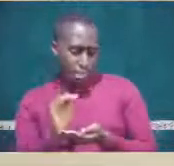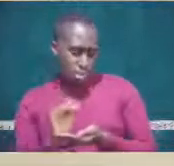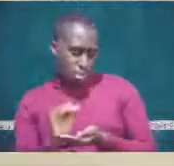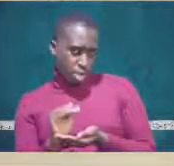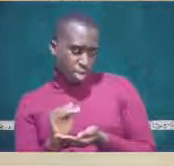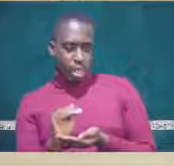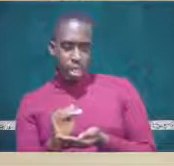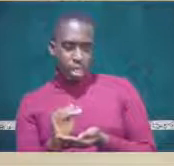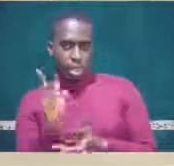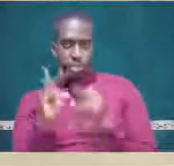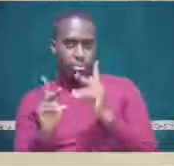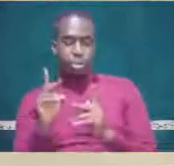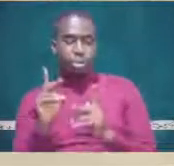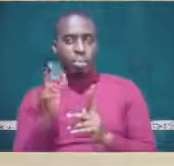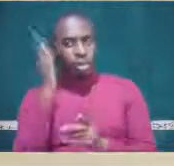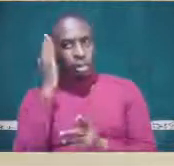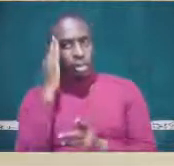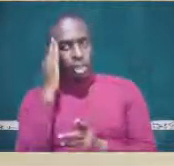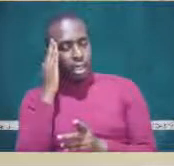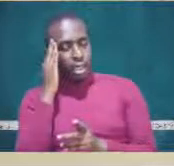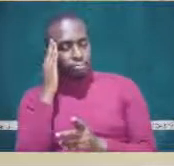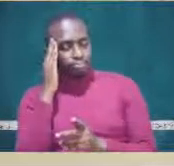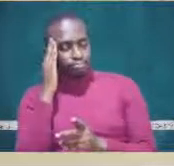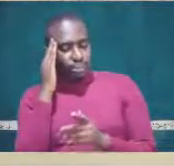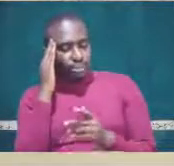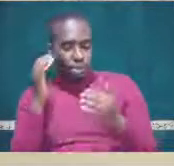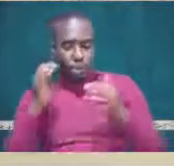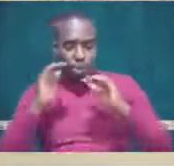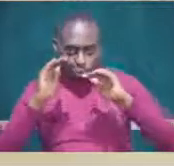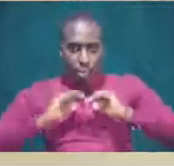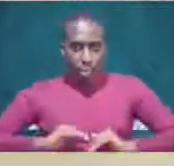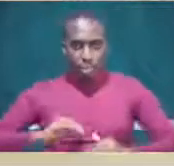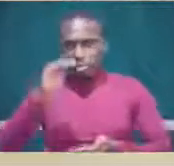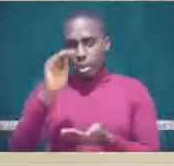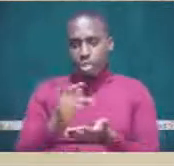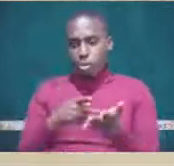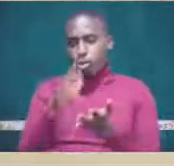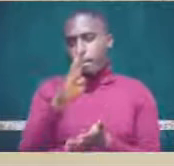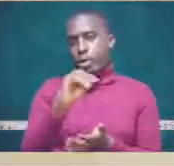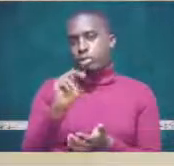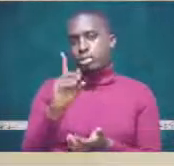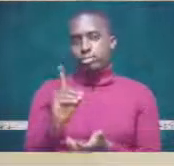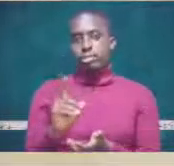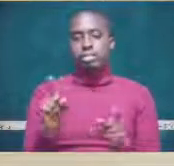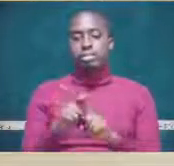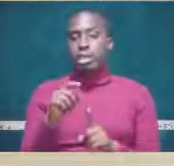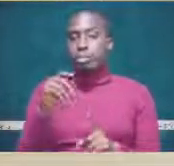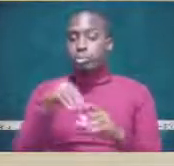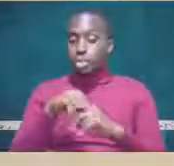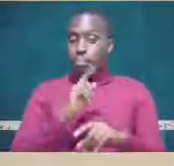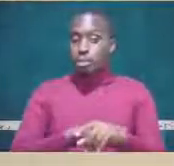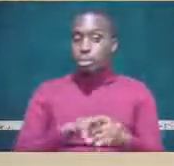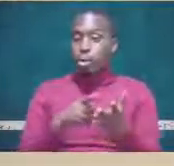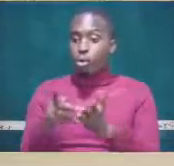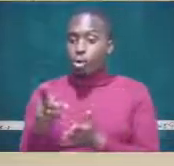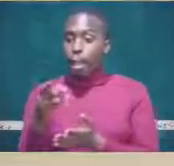a bond, people will be discouraged to buy bonds. This will increase the demand for money. Now, instead of people buying bonds, they